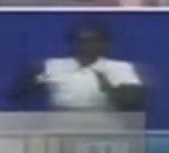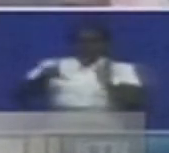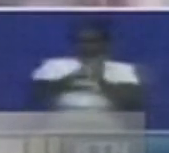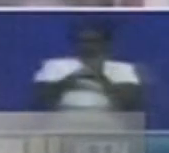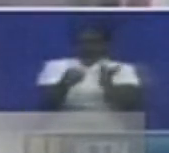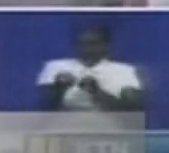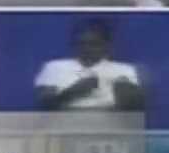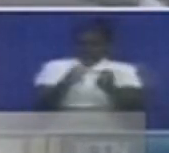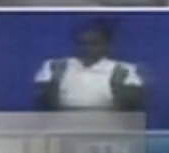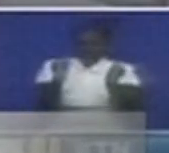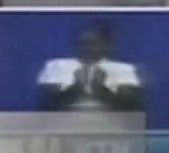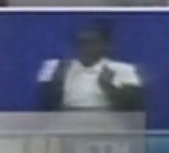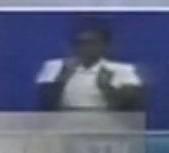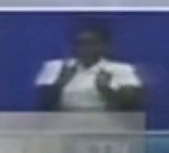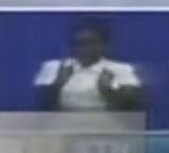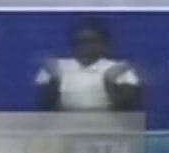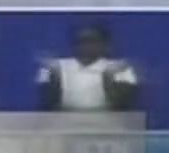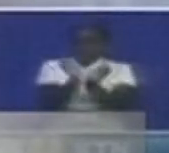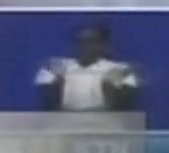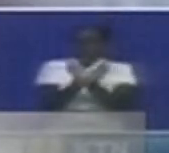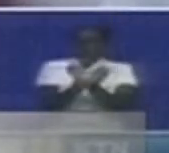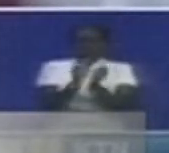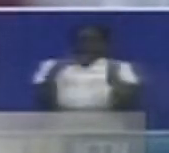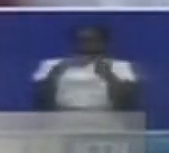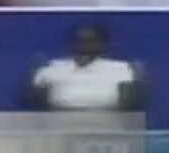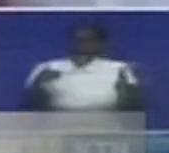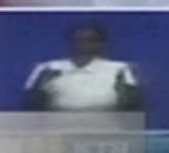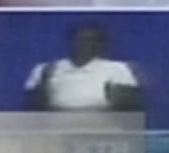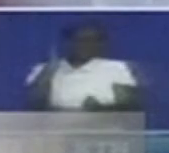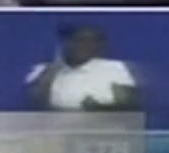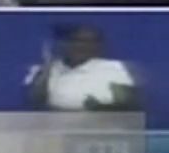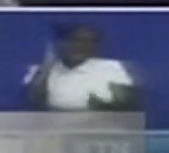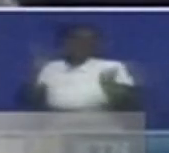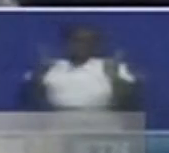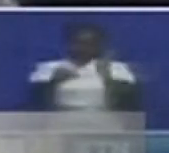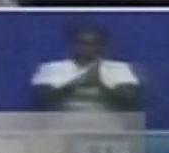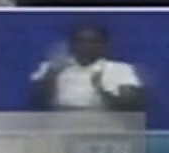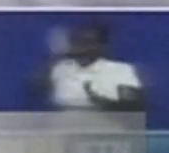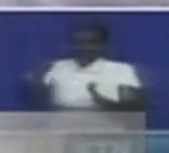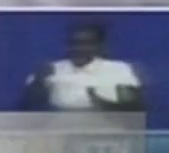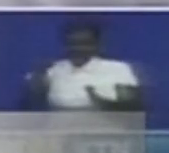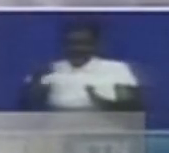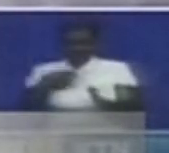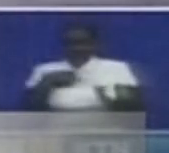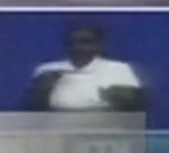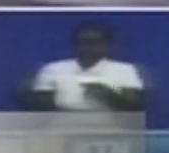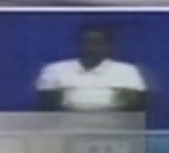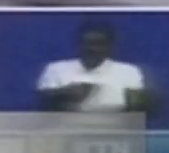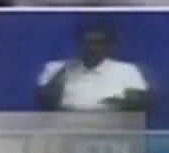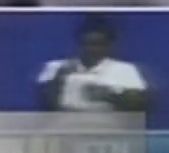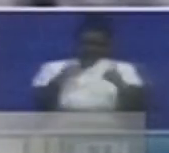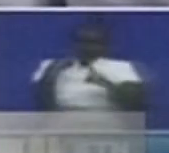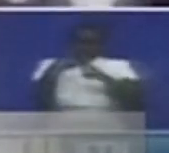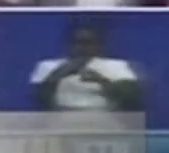attracts a 14-year jail sentence. Anti-gay laws across Africa have since drawn a firestorm of criticism